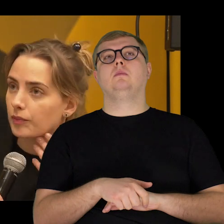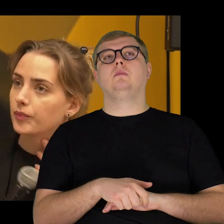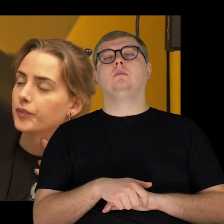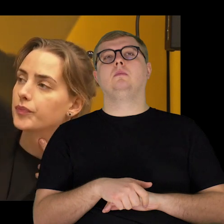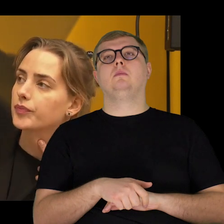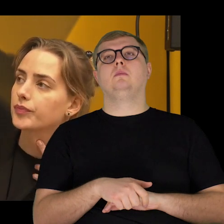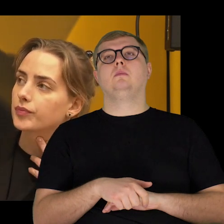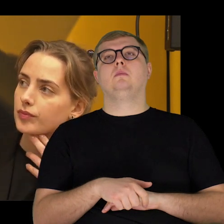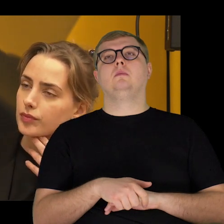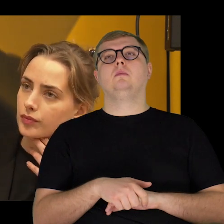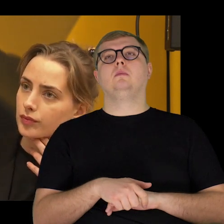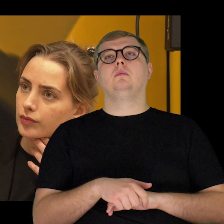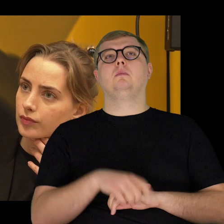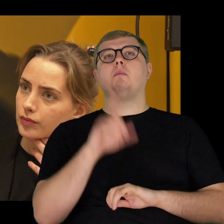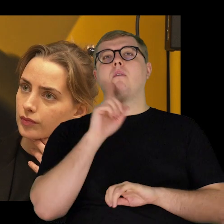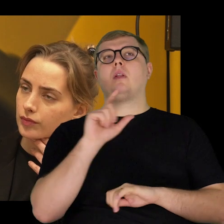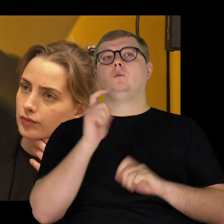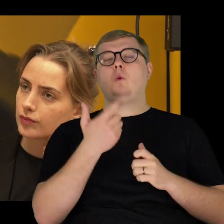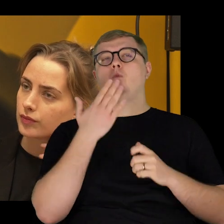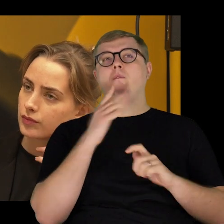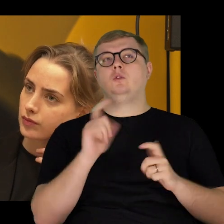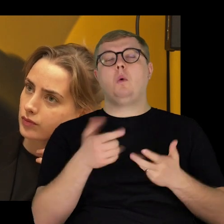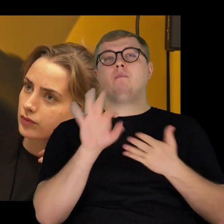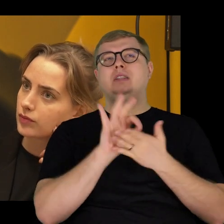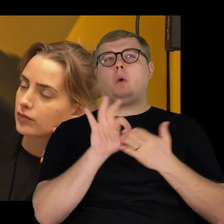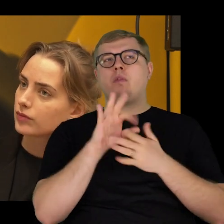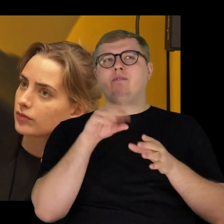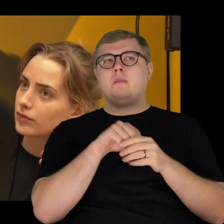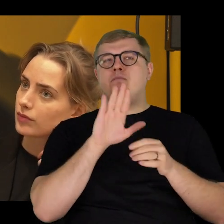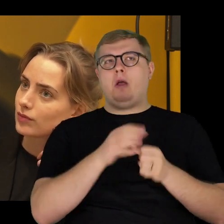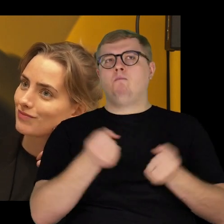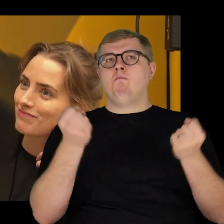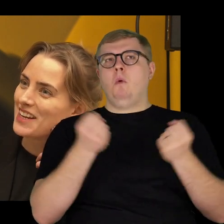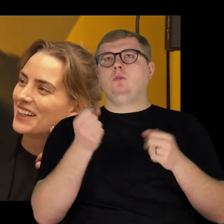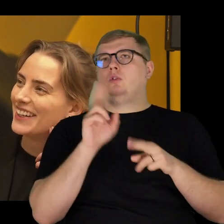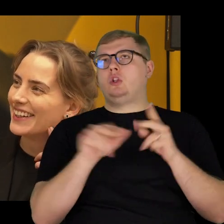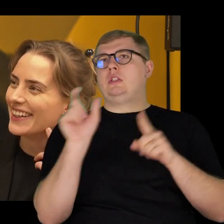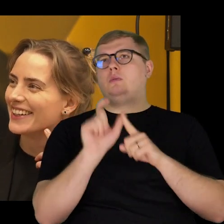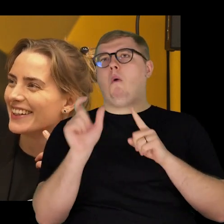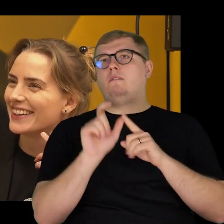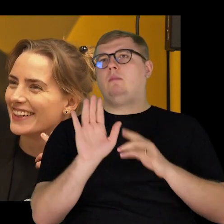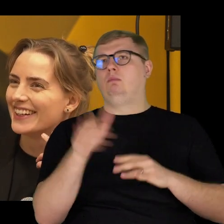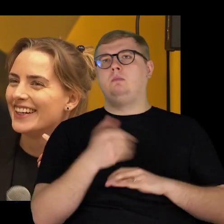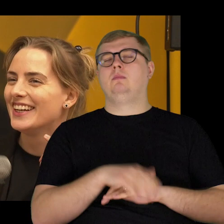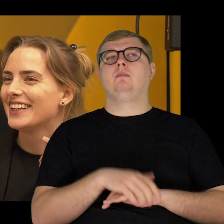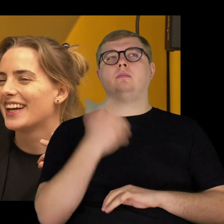Viv, it sounds like you're saying that drawings are more powerful than words. Is that what I heard?